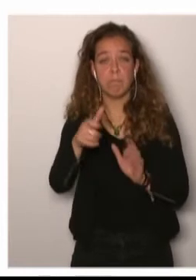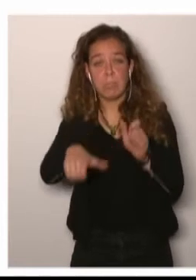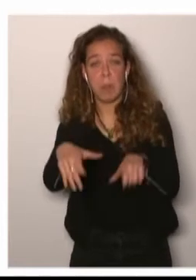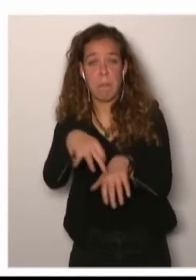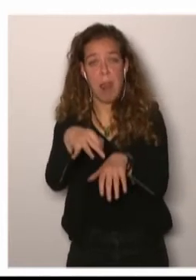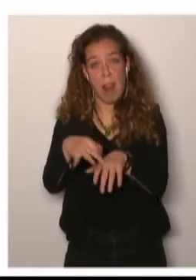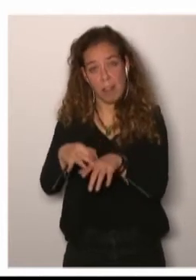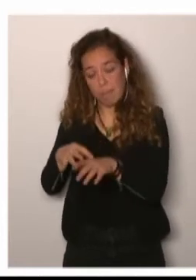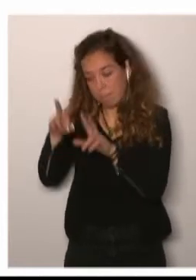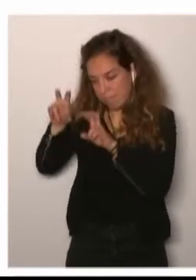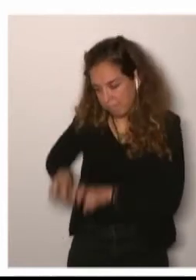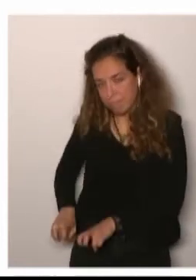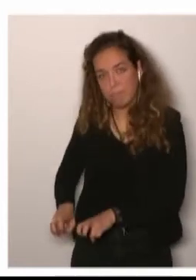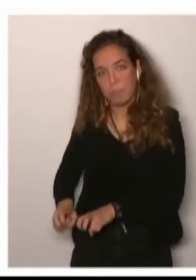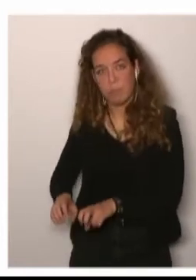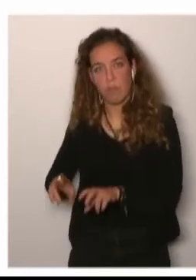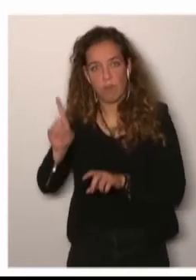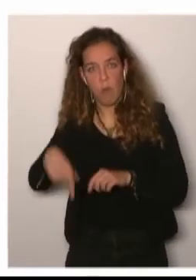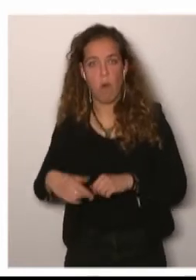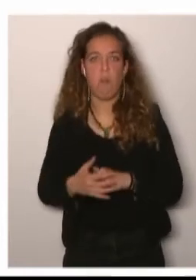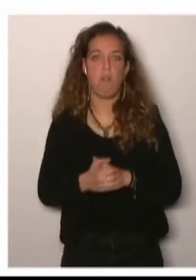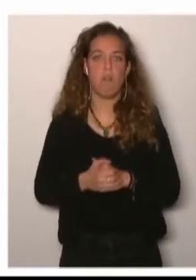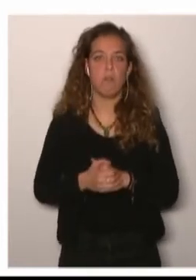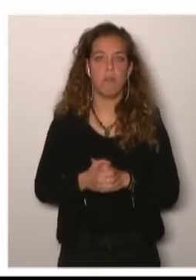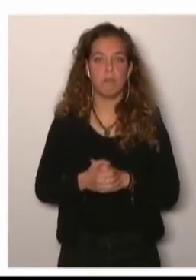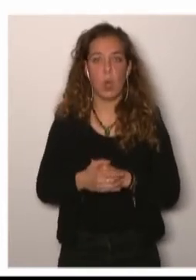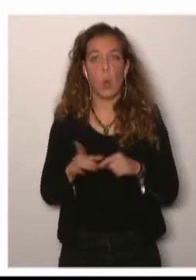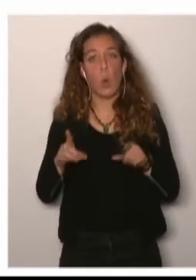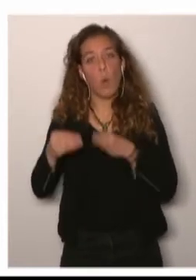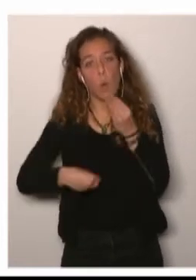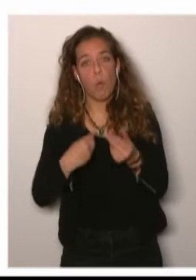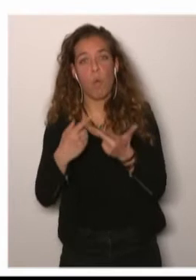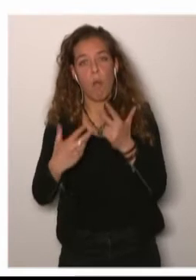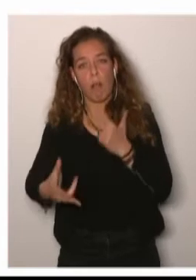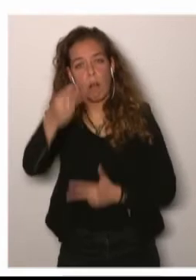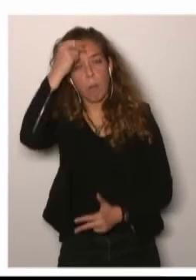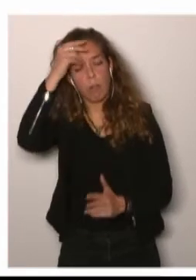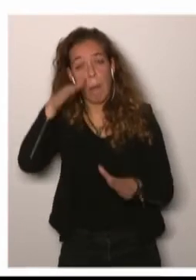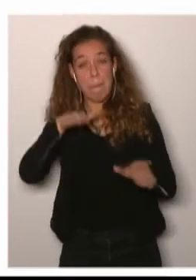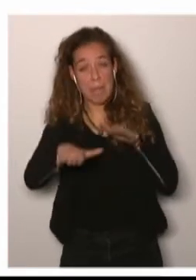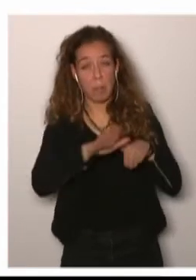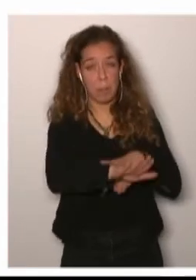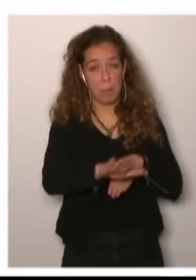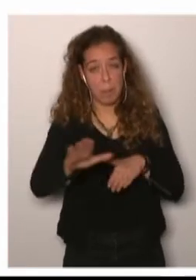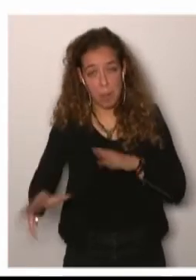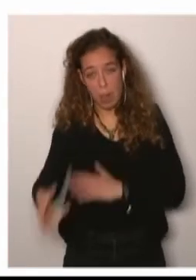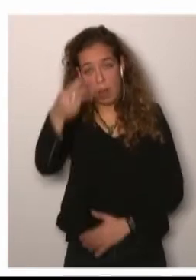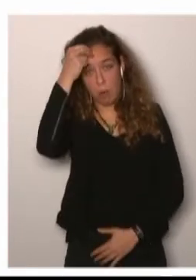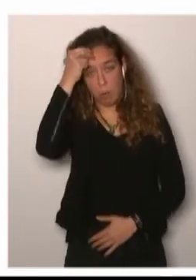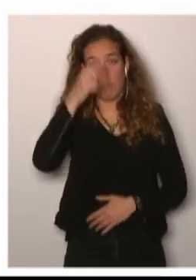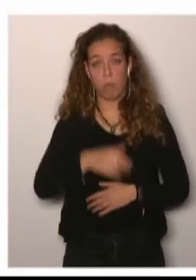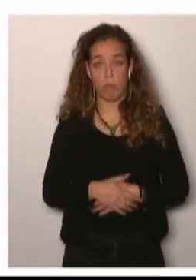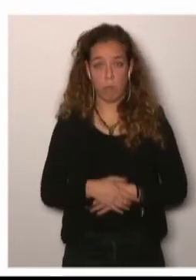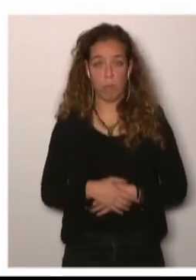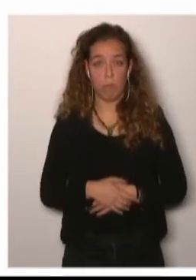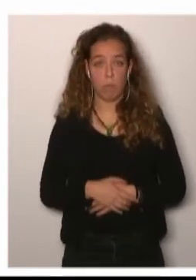characteristics of Bayesian methods. Both, I think, in times of increasing biomarker-driven